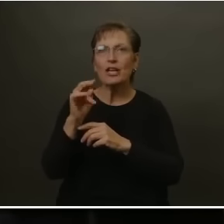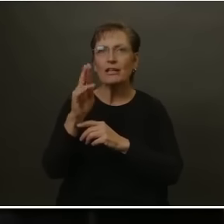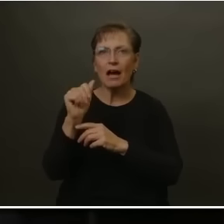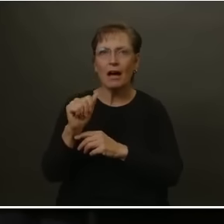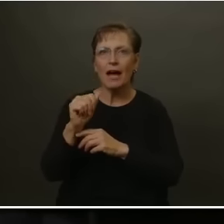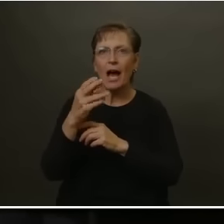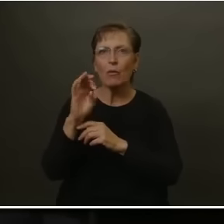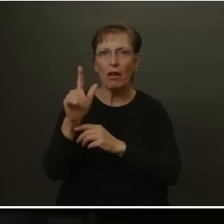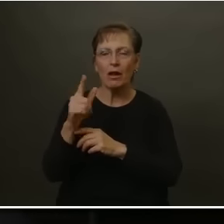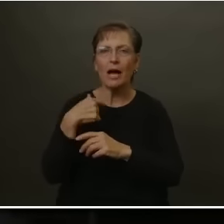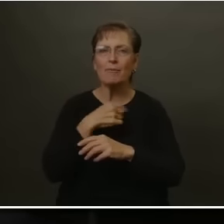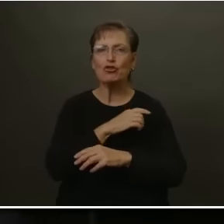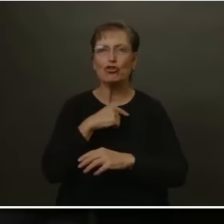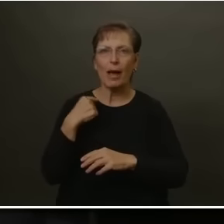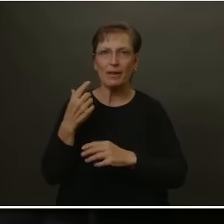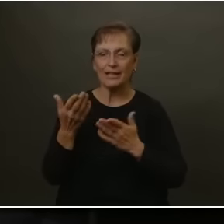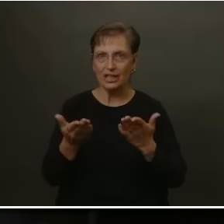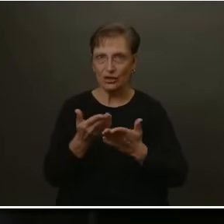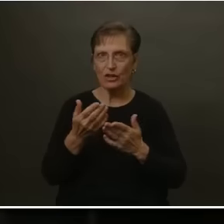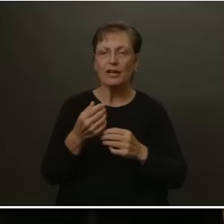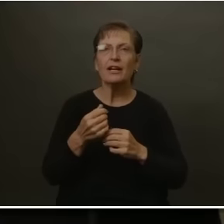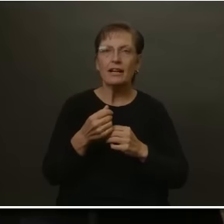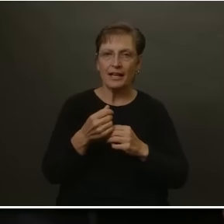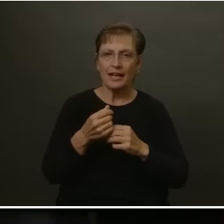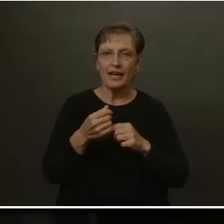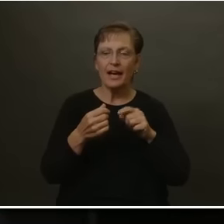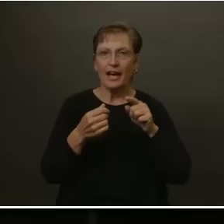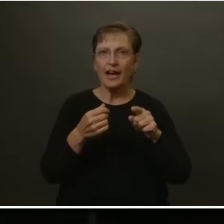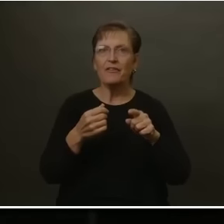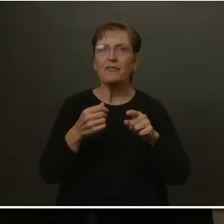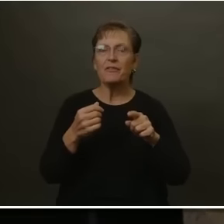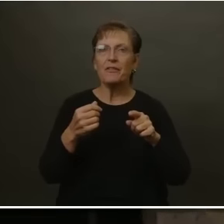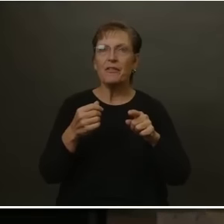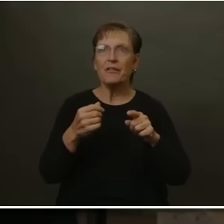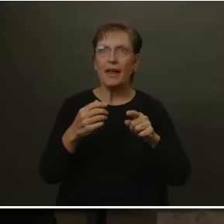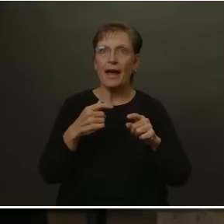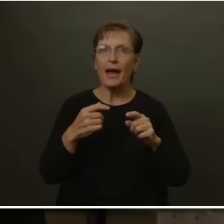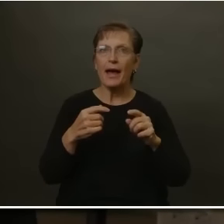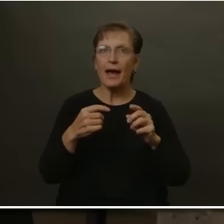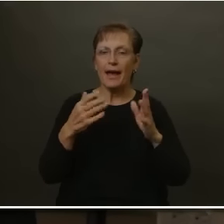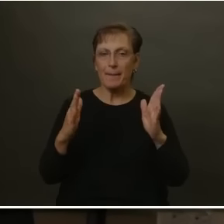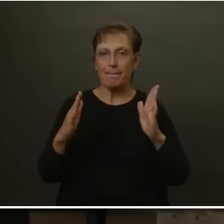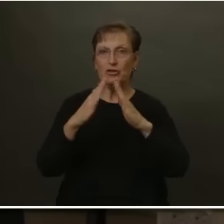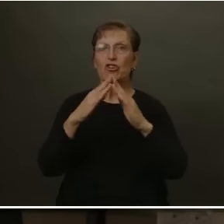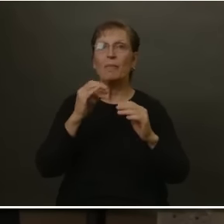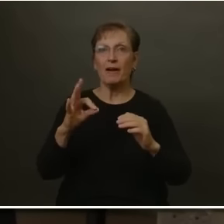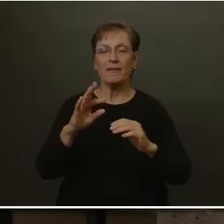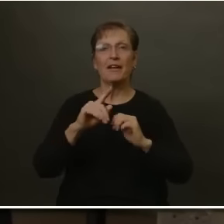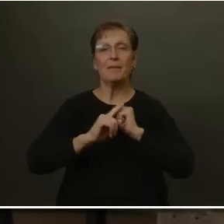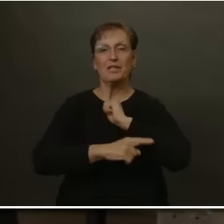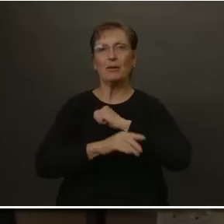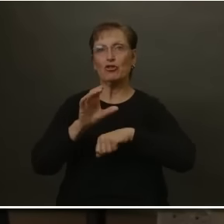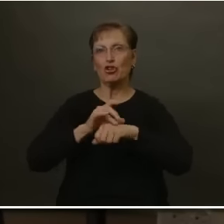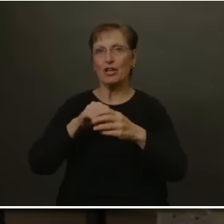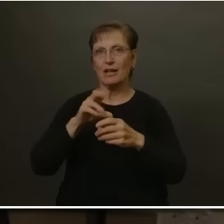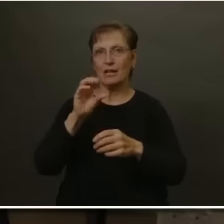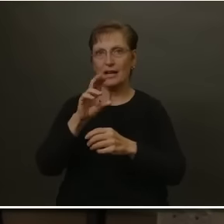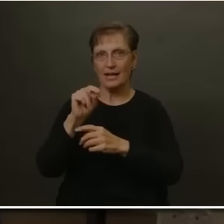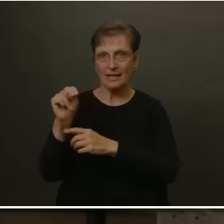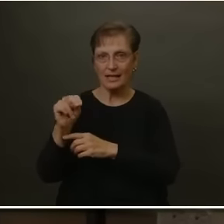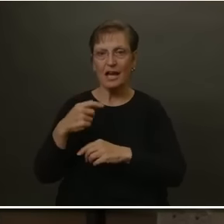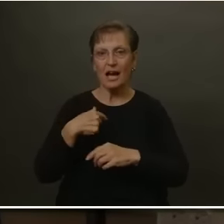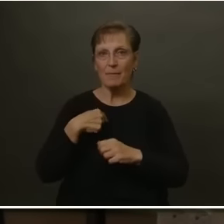of Bishops and Dean of the Cathedral in the Episcopal Church in Connecticut. Good morning. My name is Father